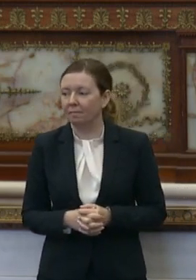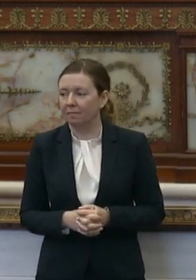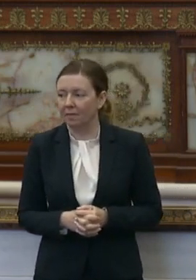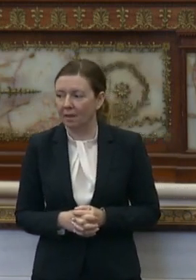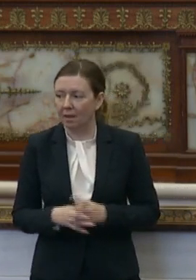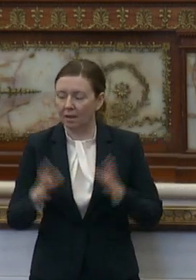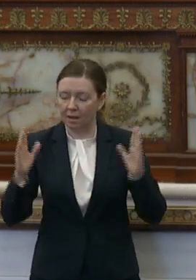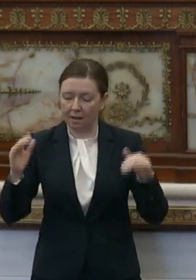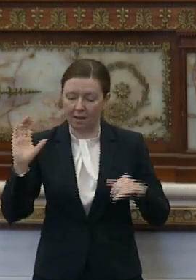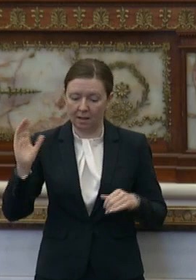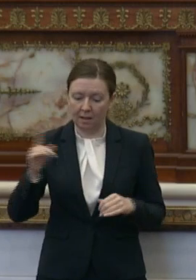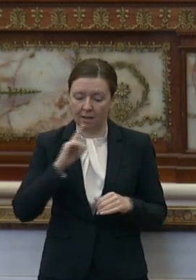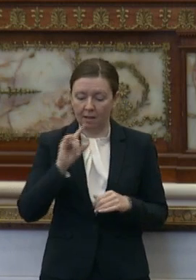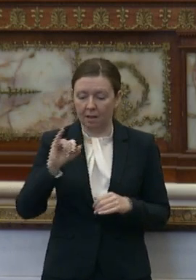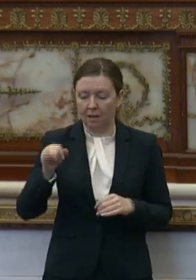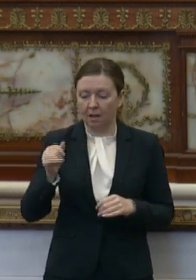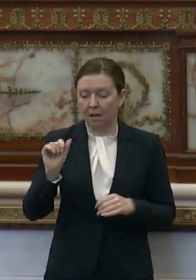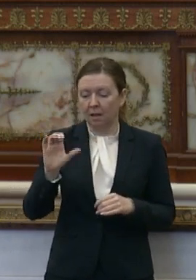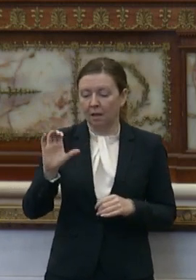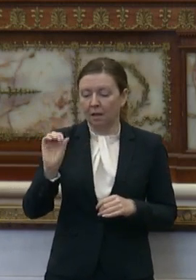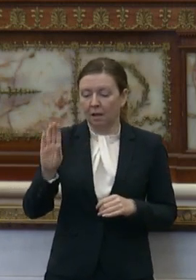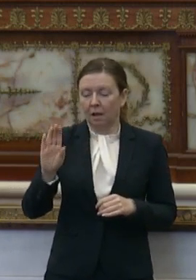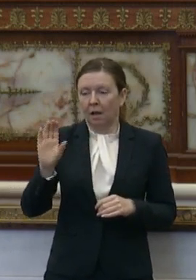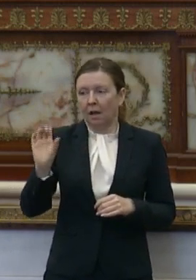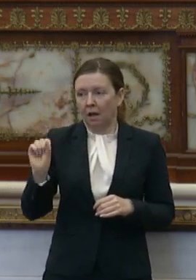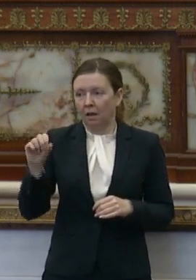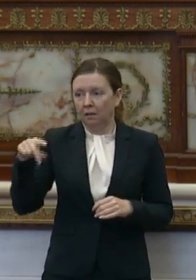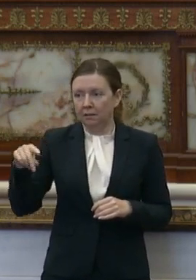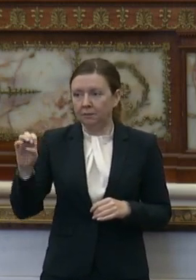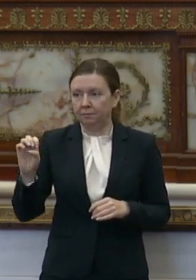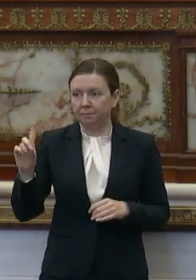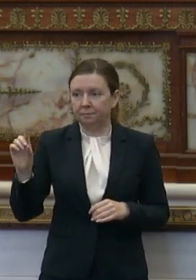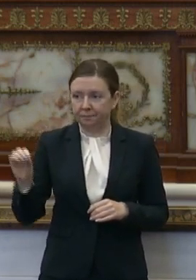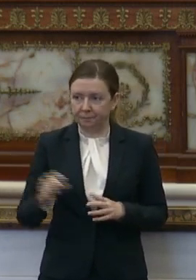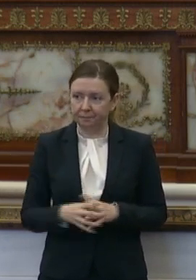The next speaker is Jacob Speedo.